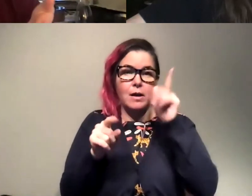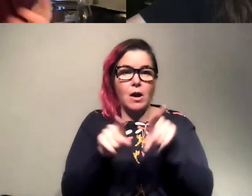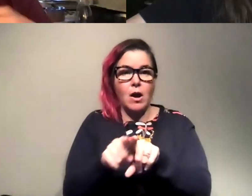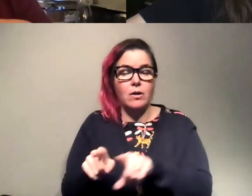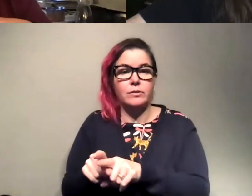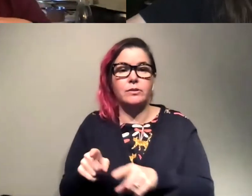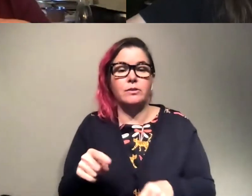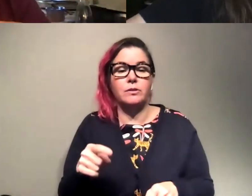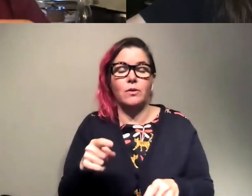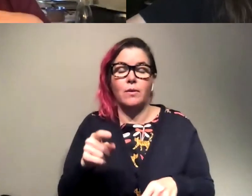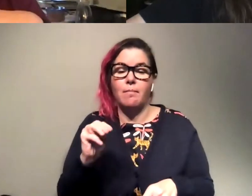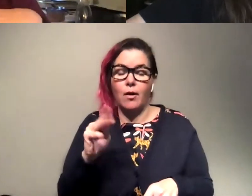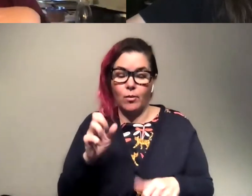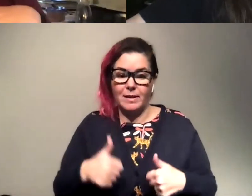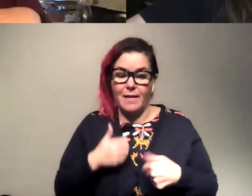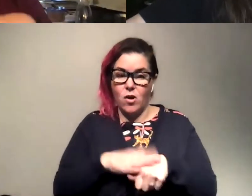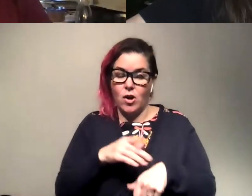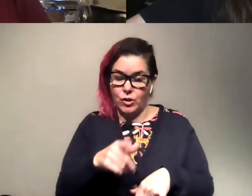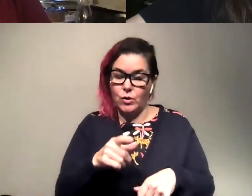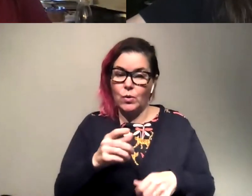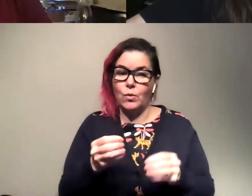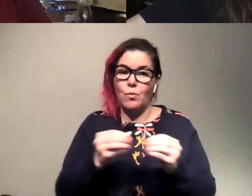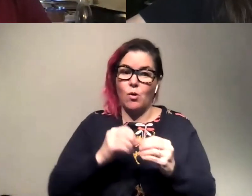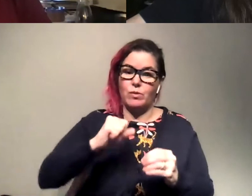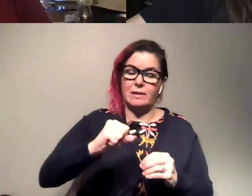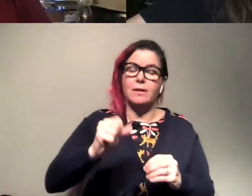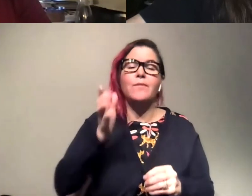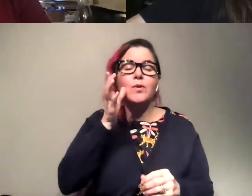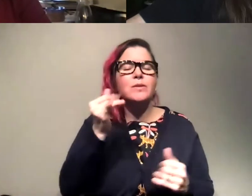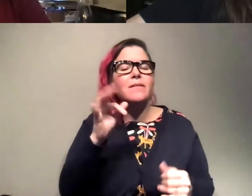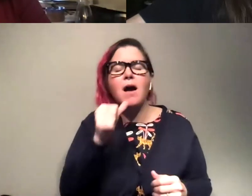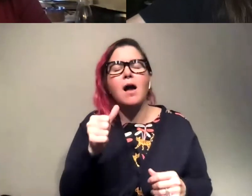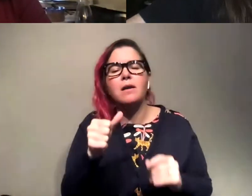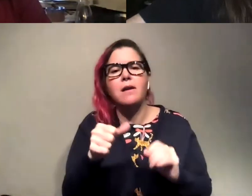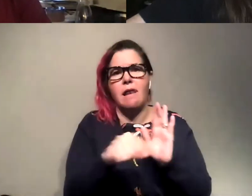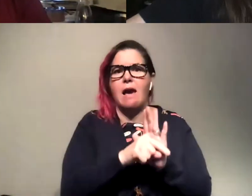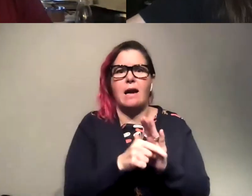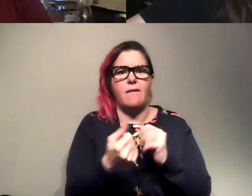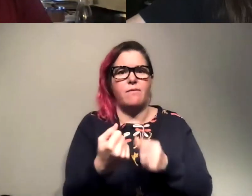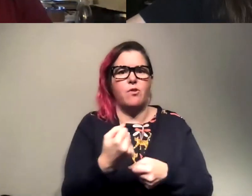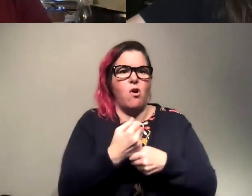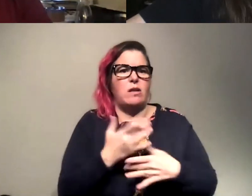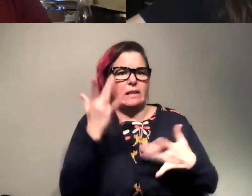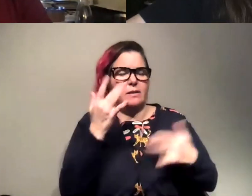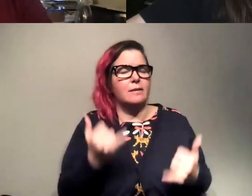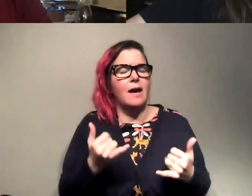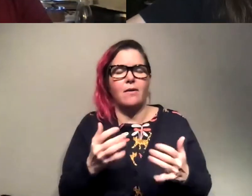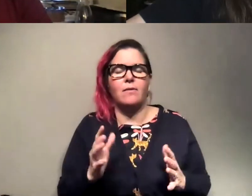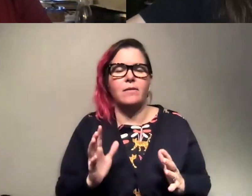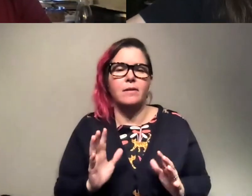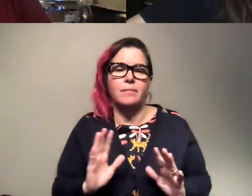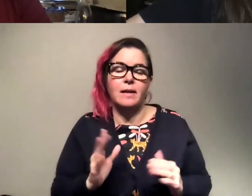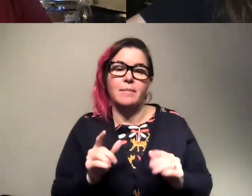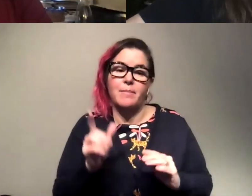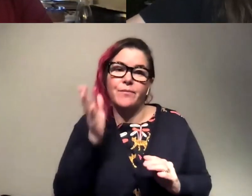more resistant to antibiotics, which in the future makes them, even if they're not causing illness to you, it means that the antibiotics we have will be less